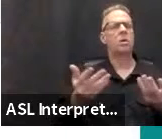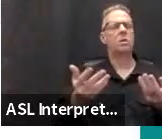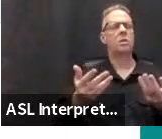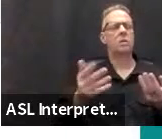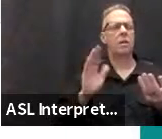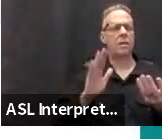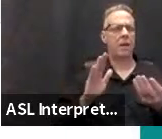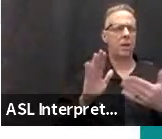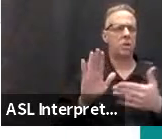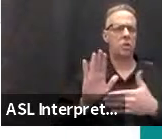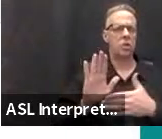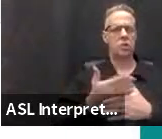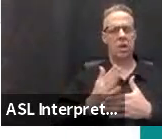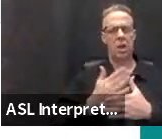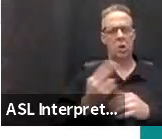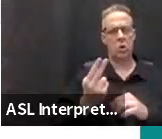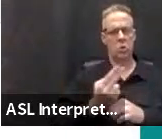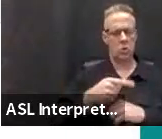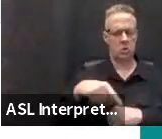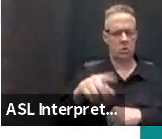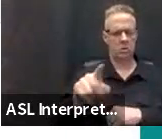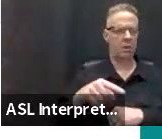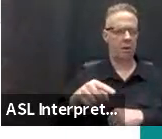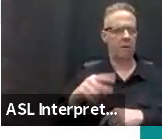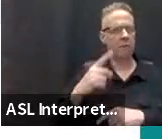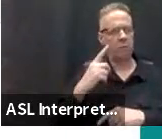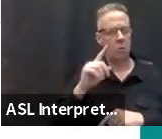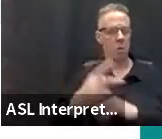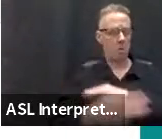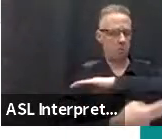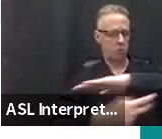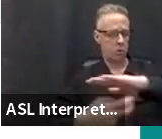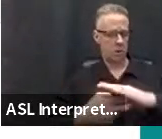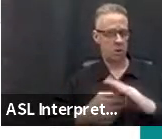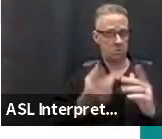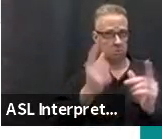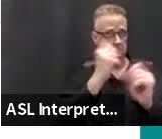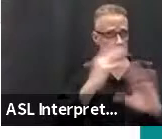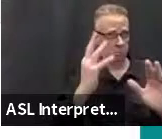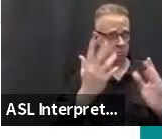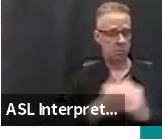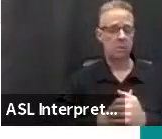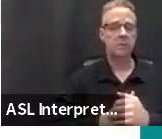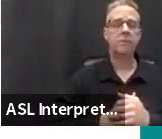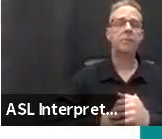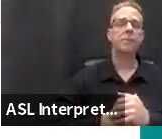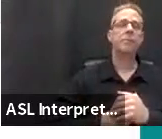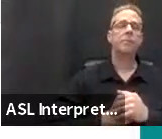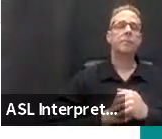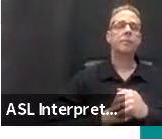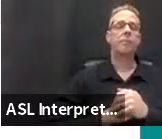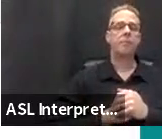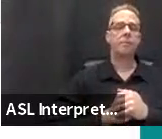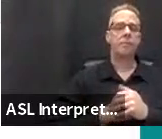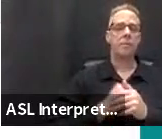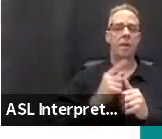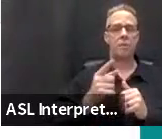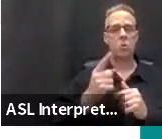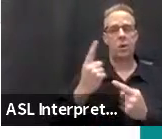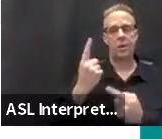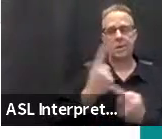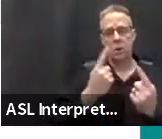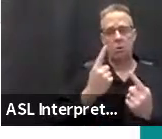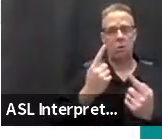shared use path environment going to be like on the bridge itself, right? If we take a moment to